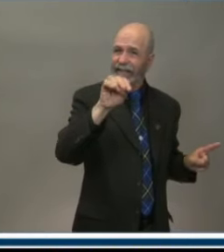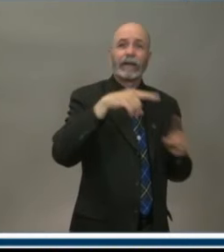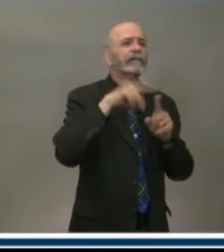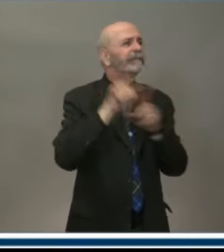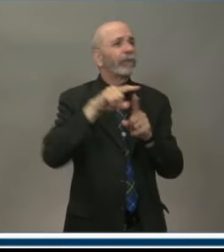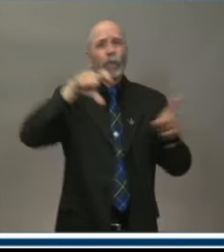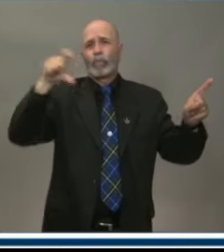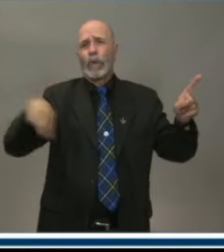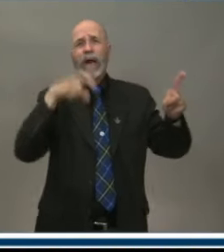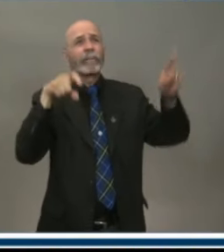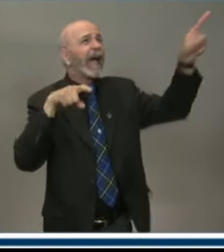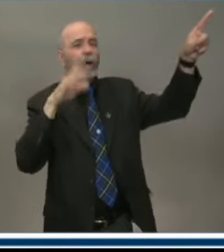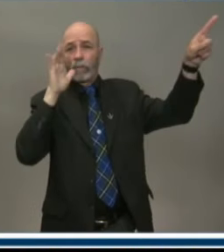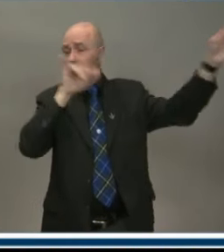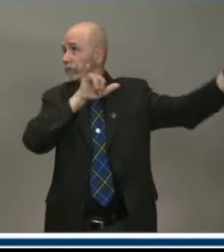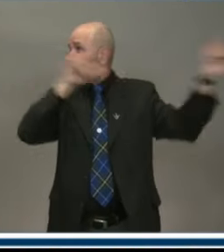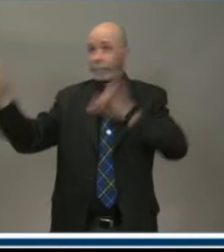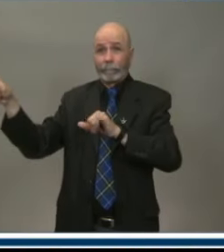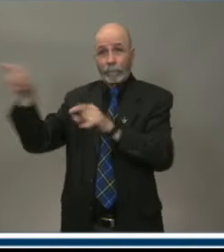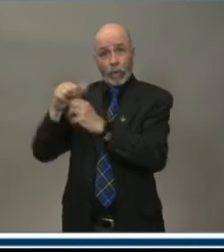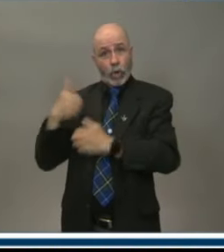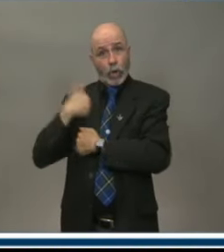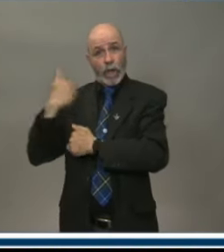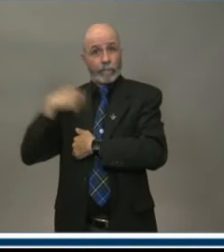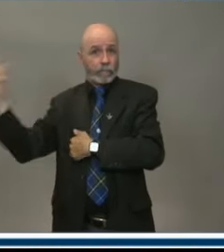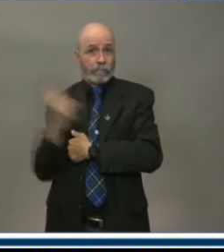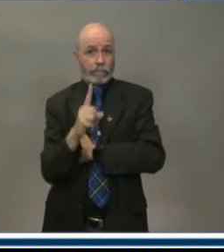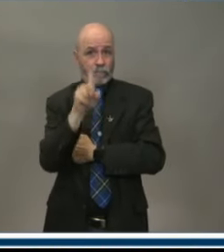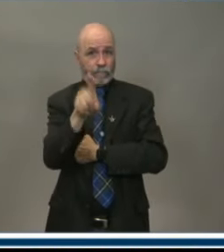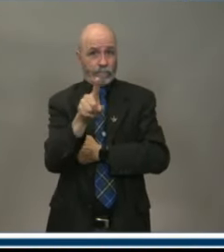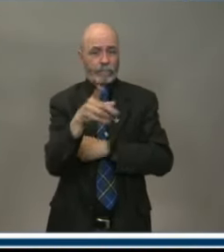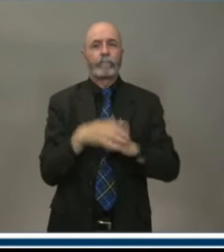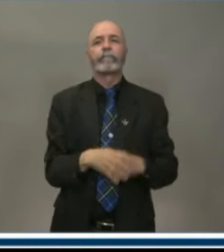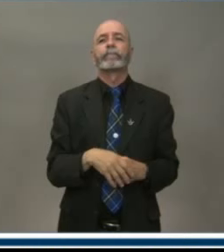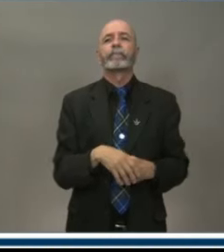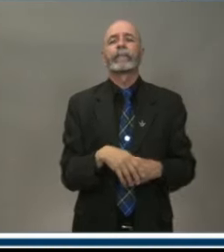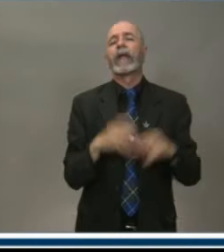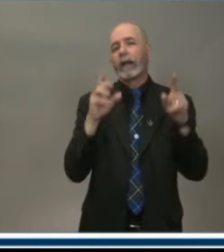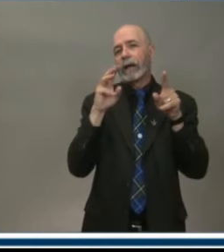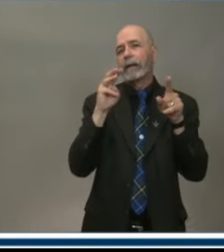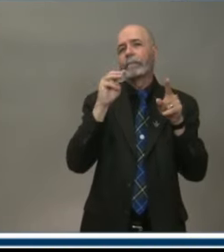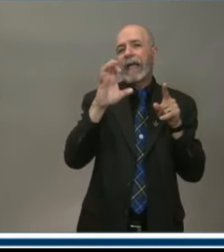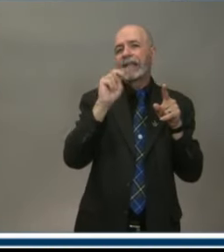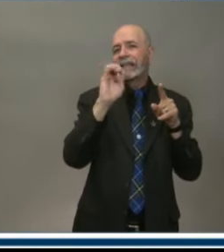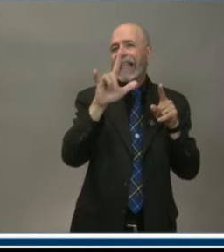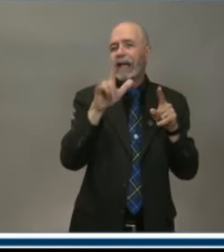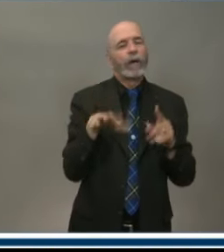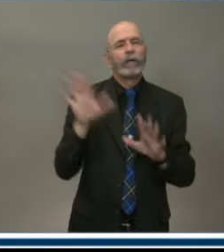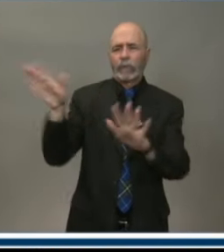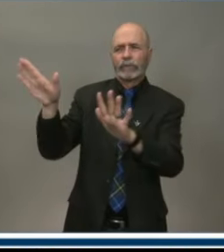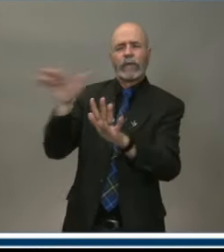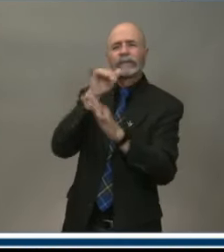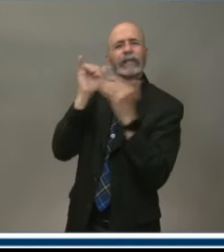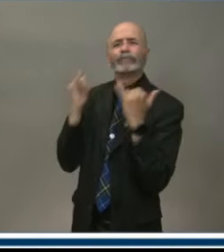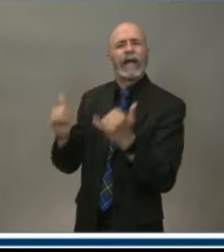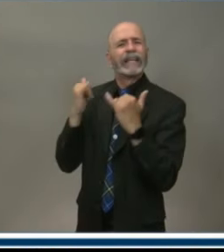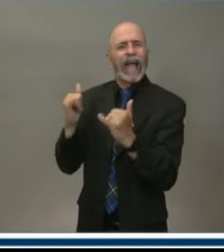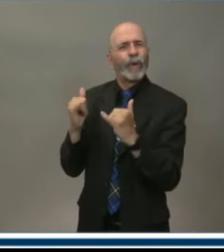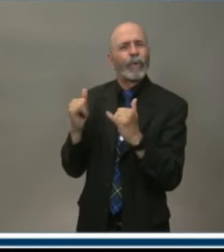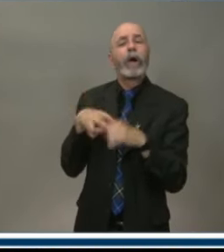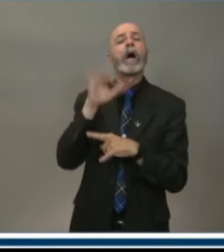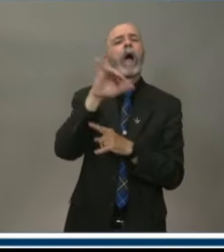worked out with our across our healthcare sectors. And I want to thank the Nova Scotia Health Authority and the IWK for providing